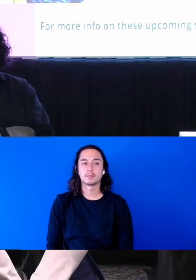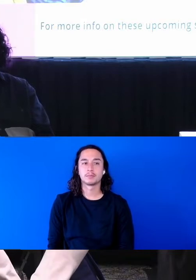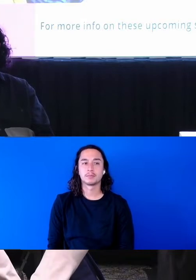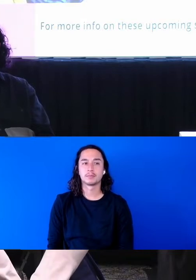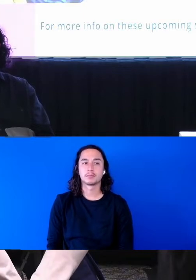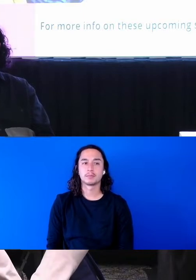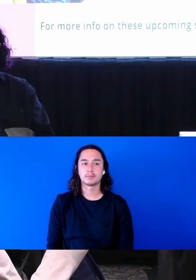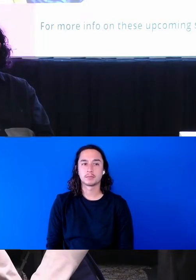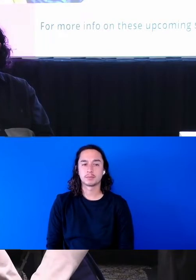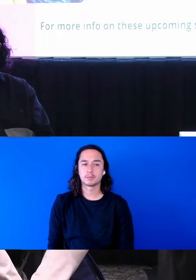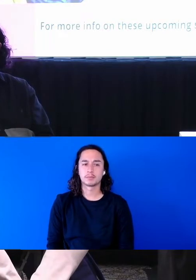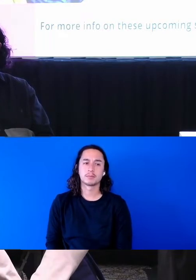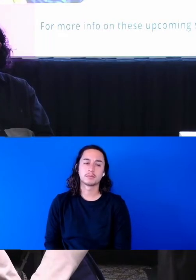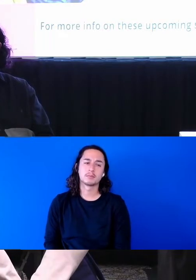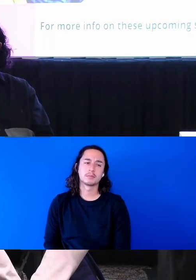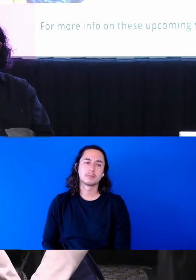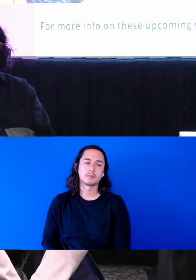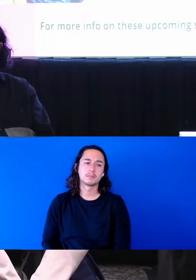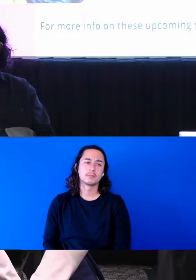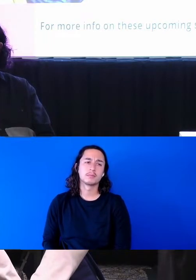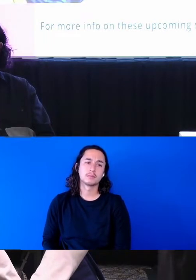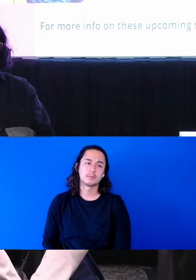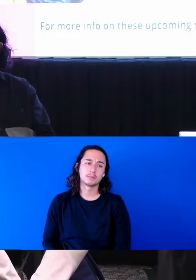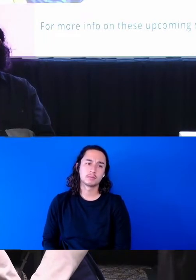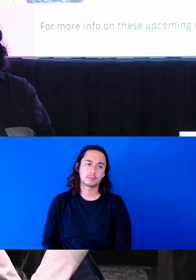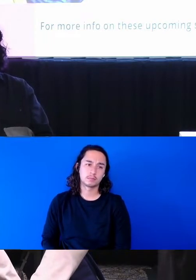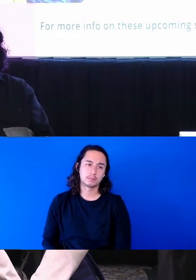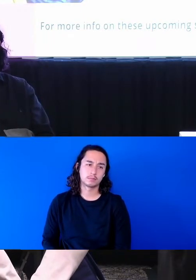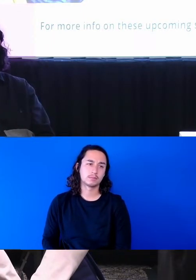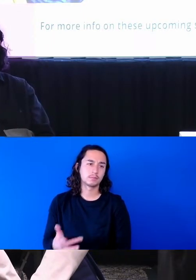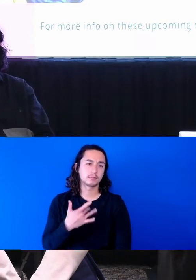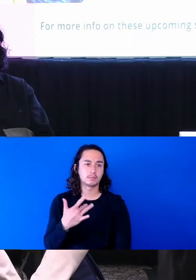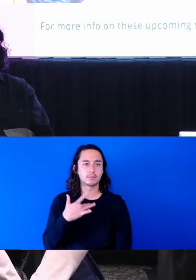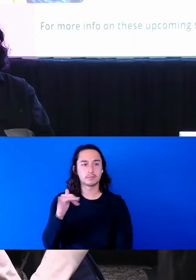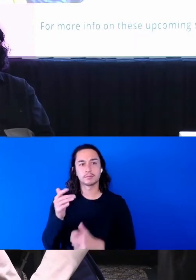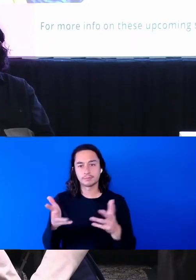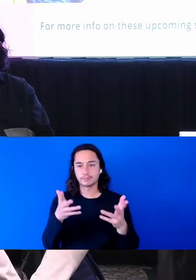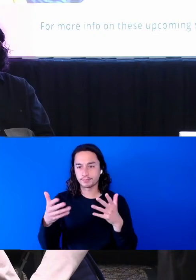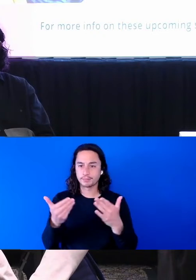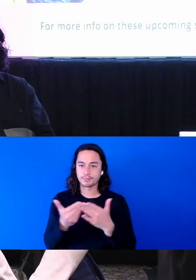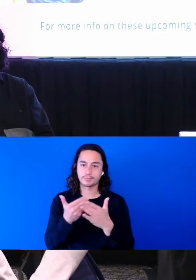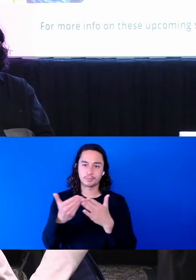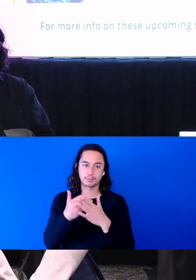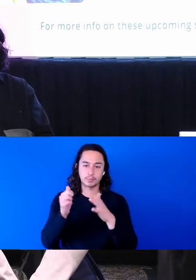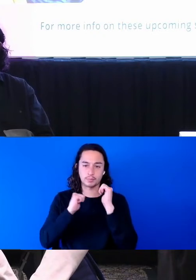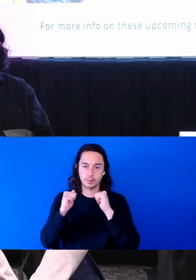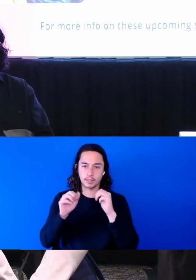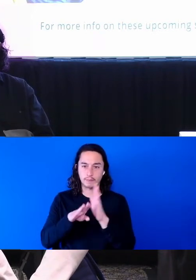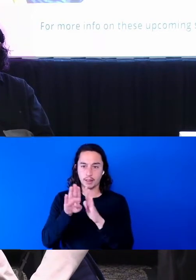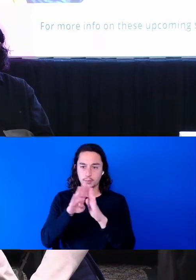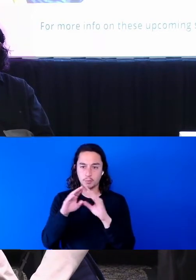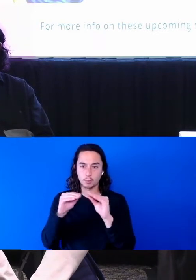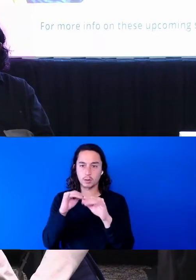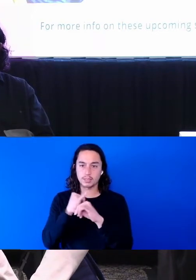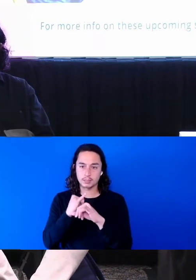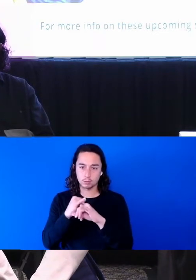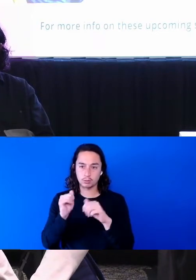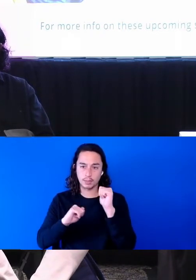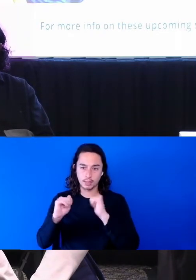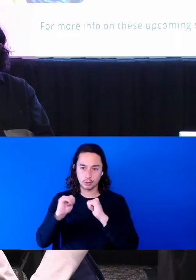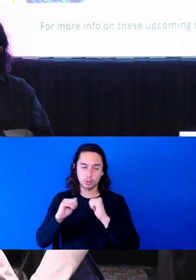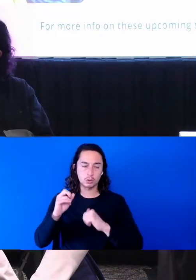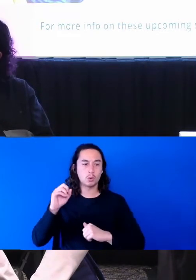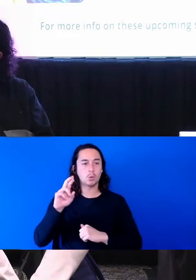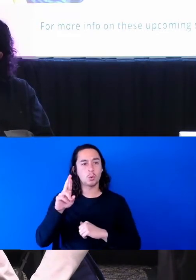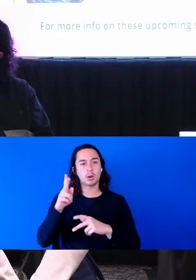I feel like being engaged in both like new play development and more institutional theater, and or